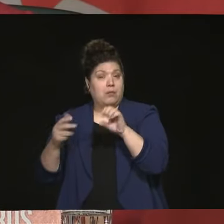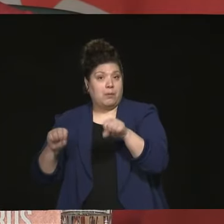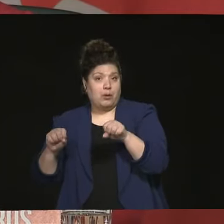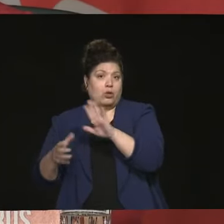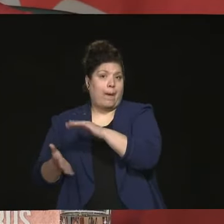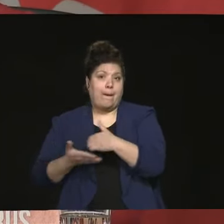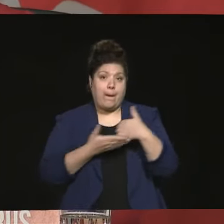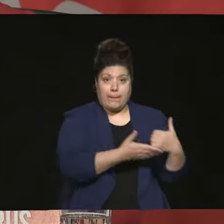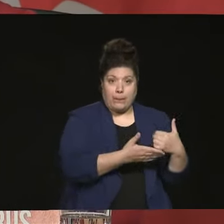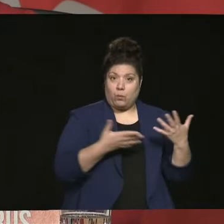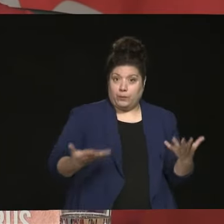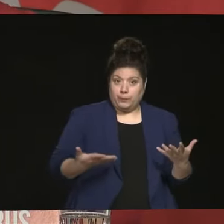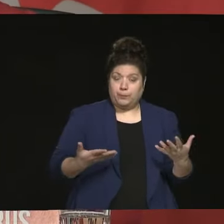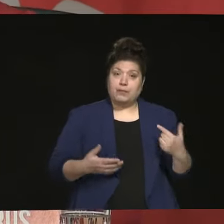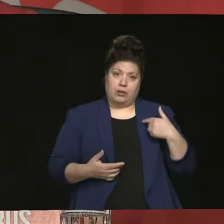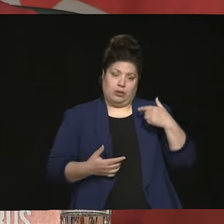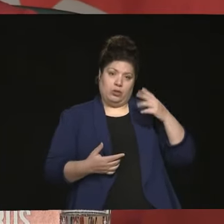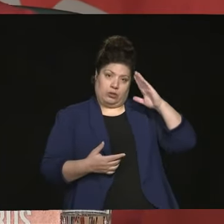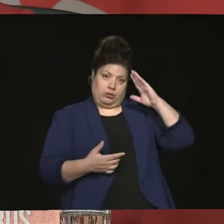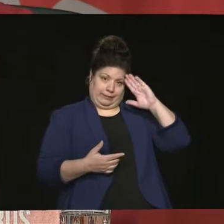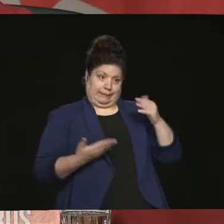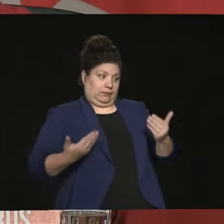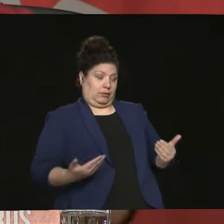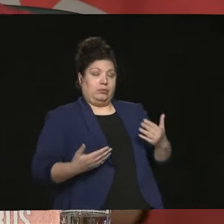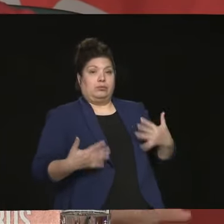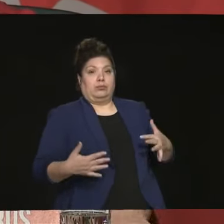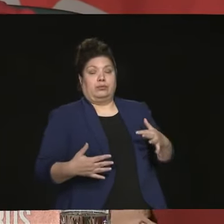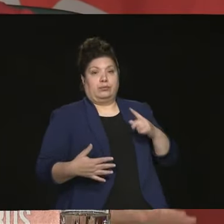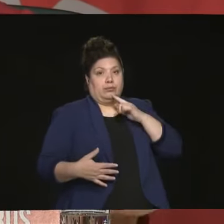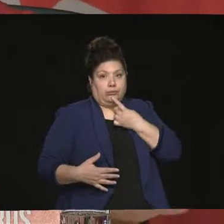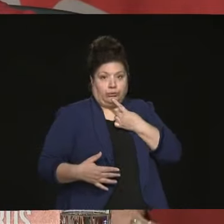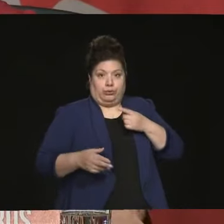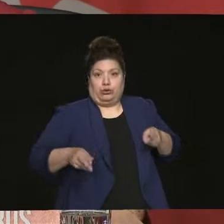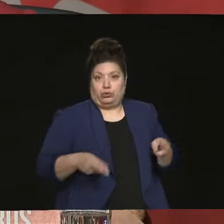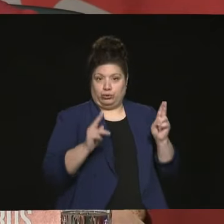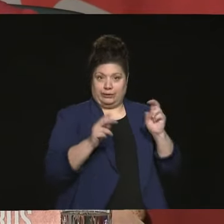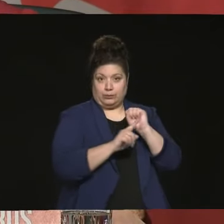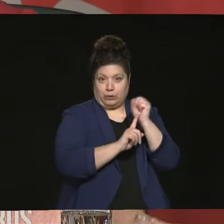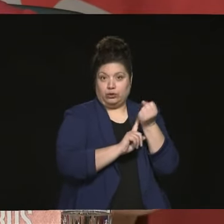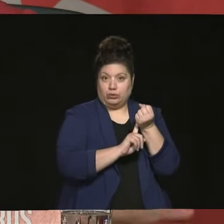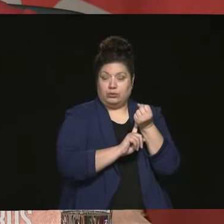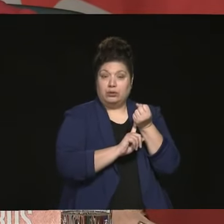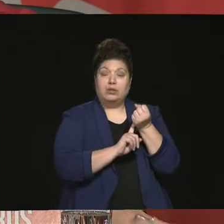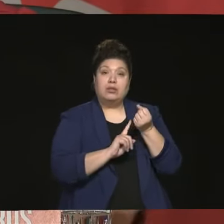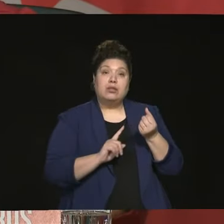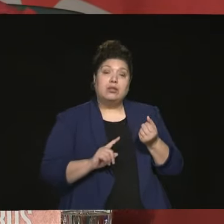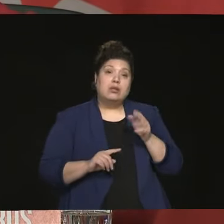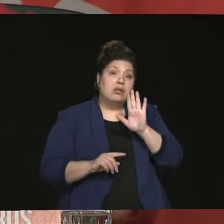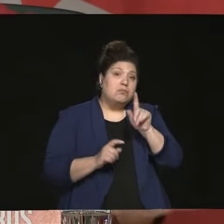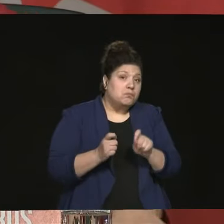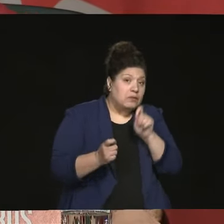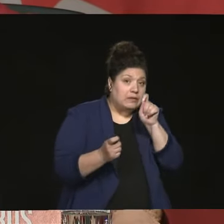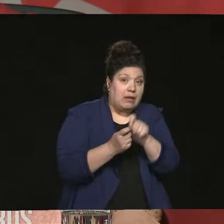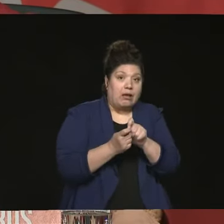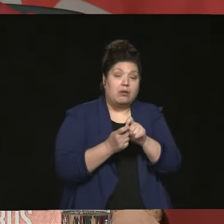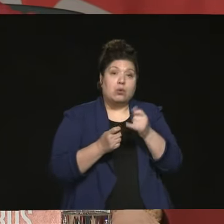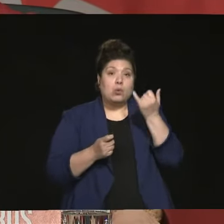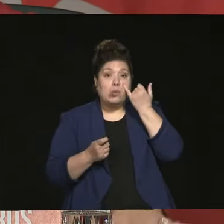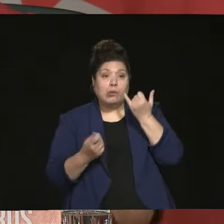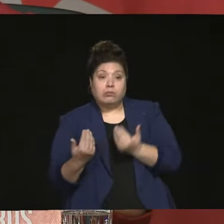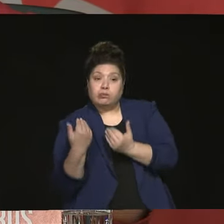urgent situation. In terms of the precise tasks that Government